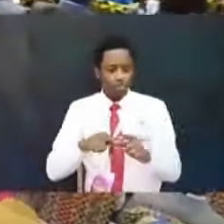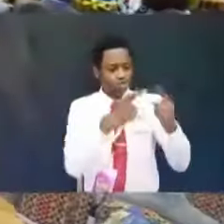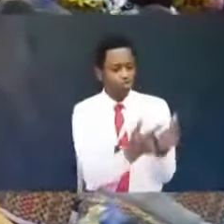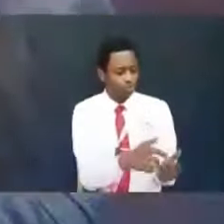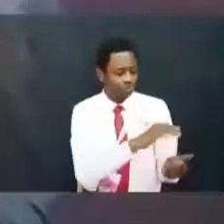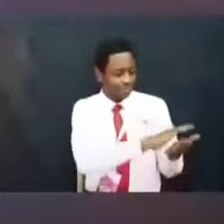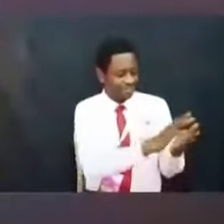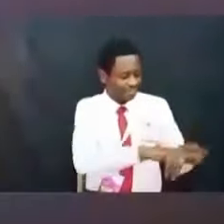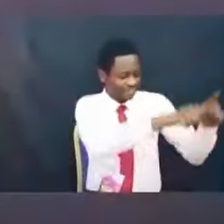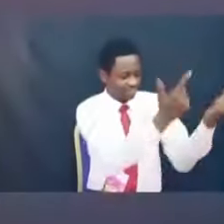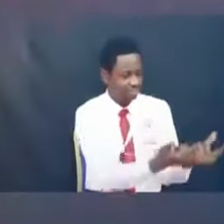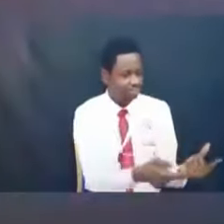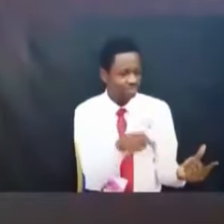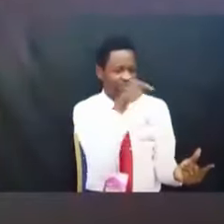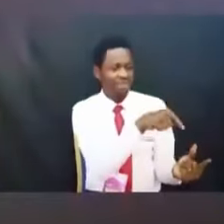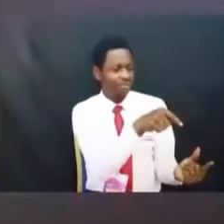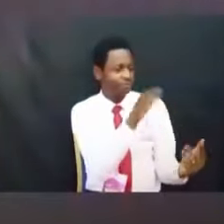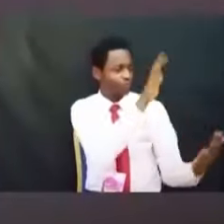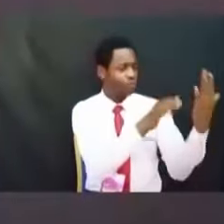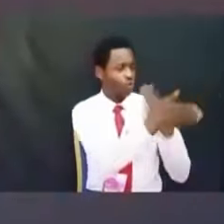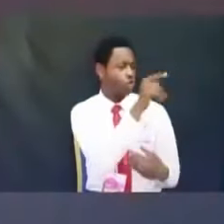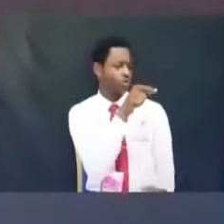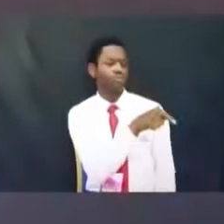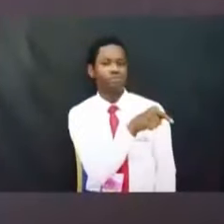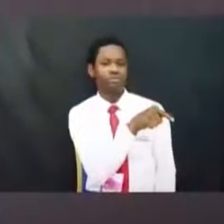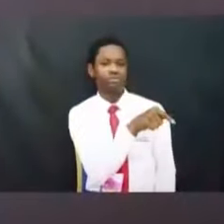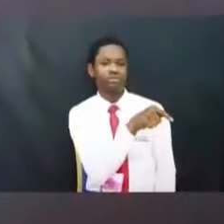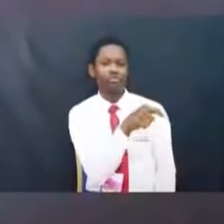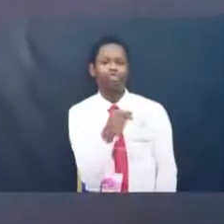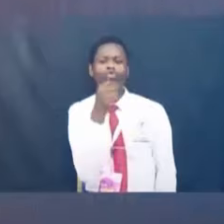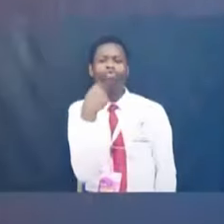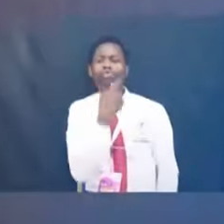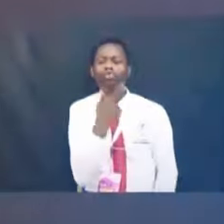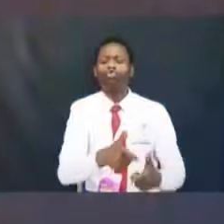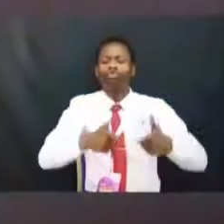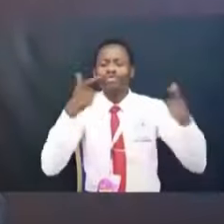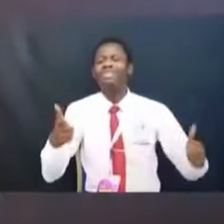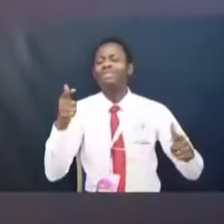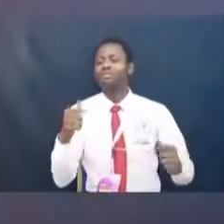sweep in the presence of God, who is greater?